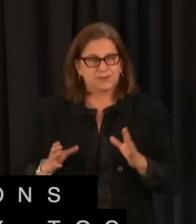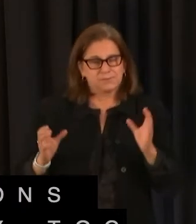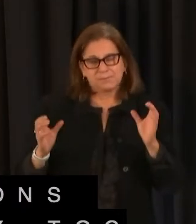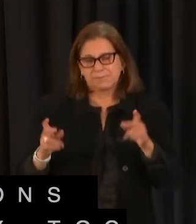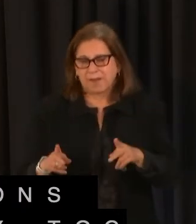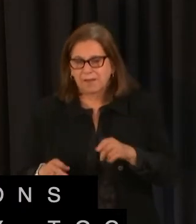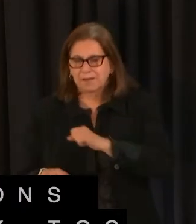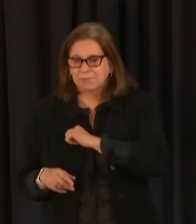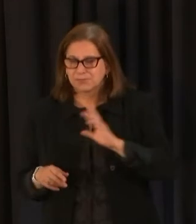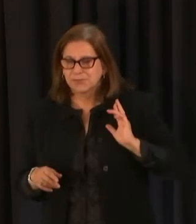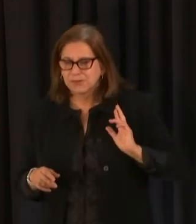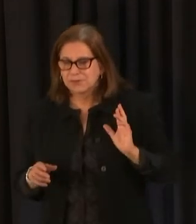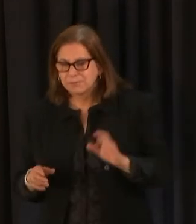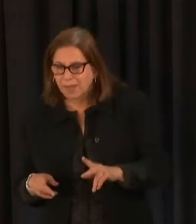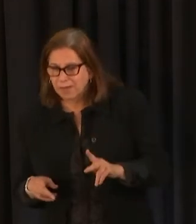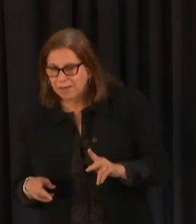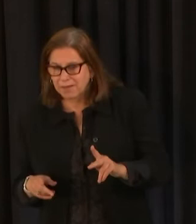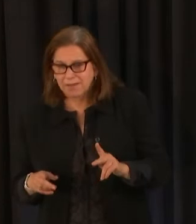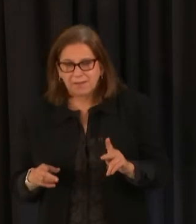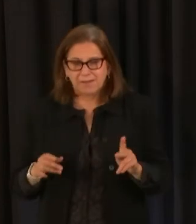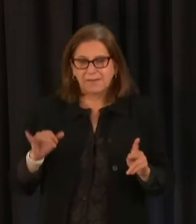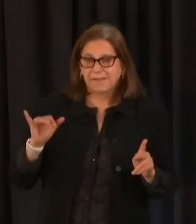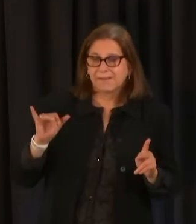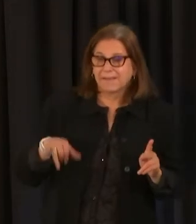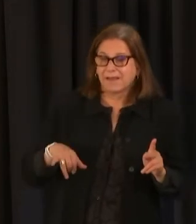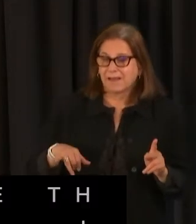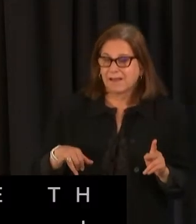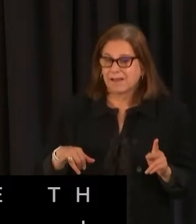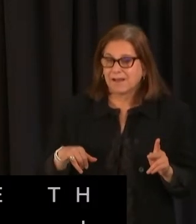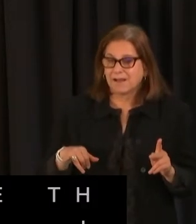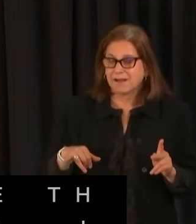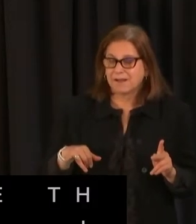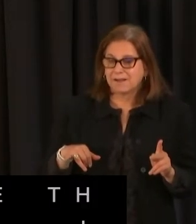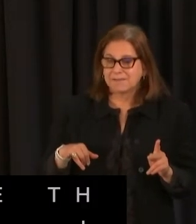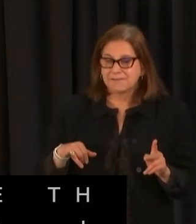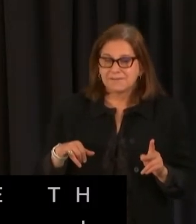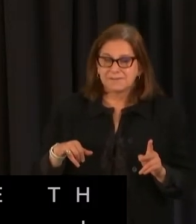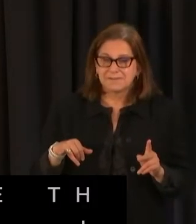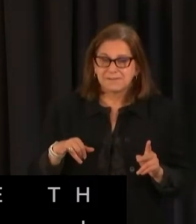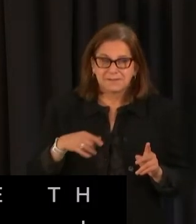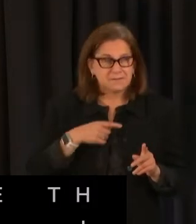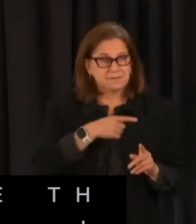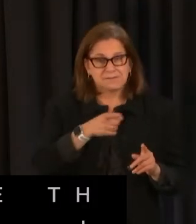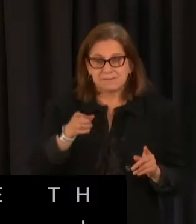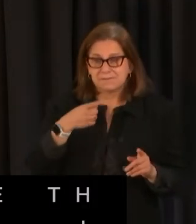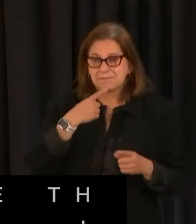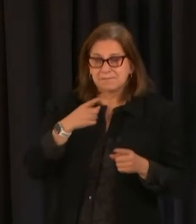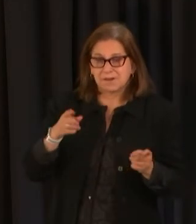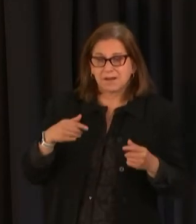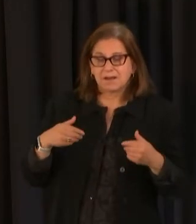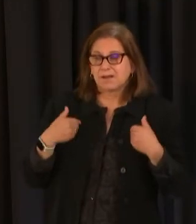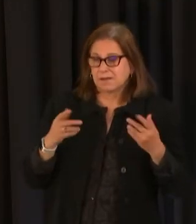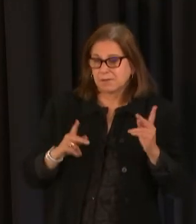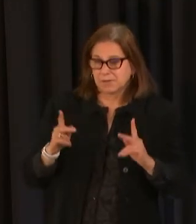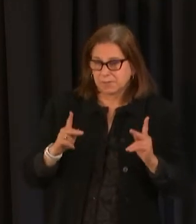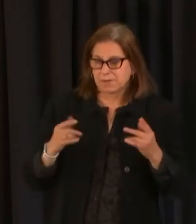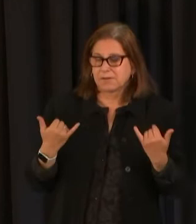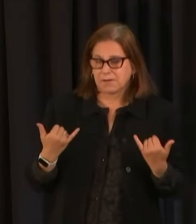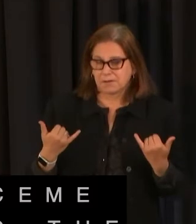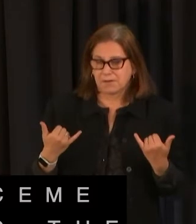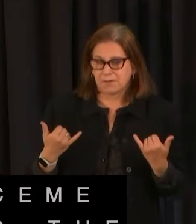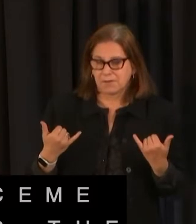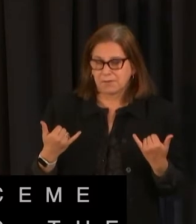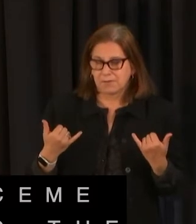it's a great idea. It's good that these announcements are being made early so that the young people are making a plan to